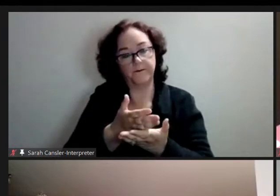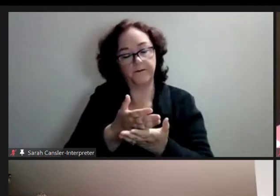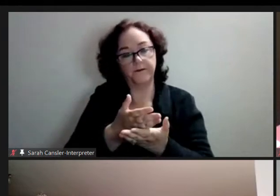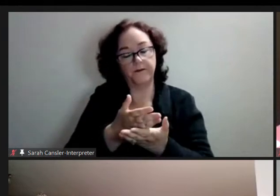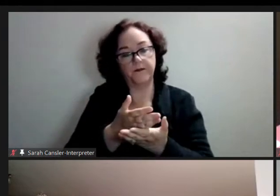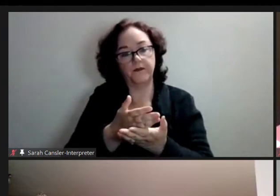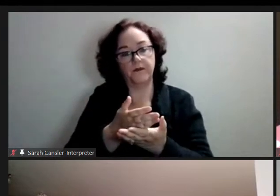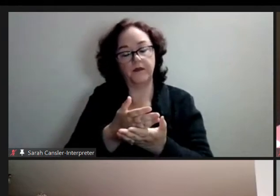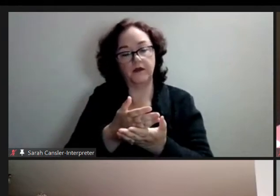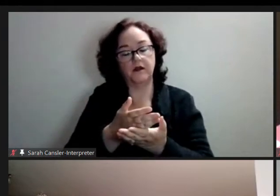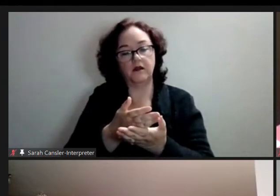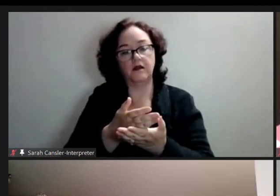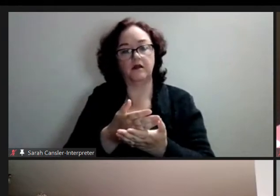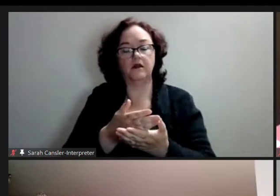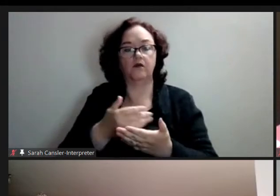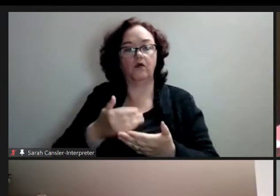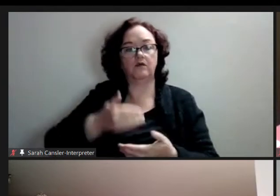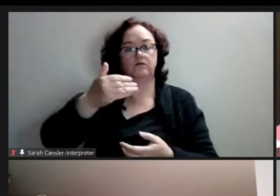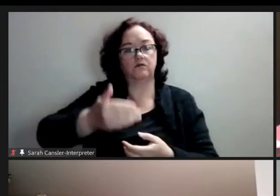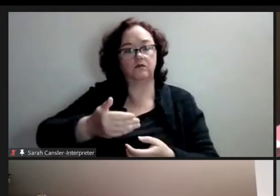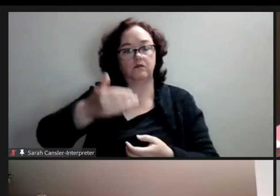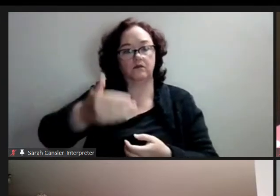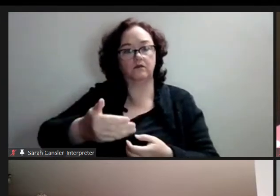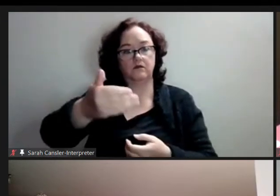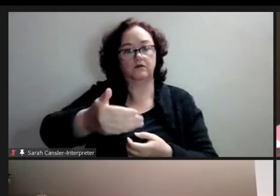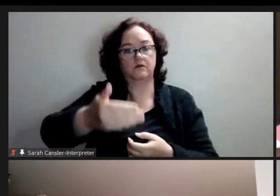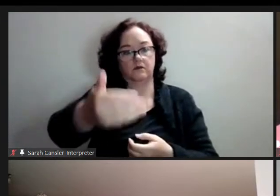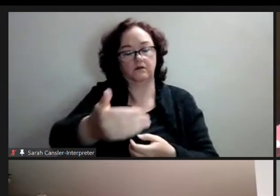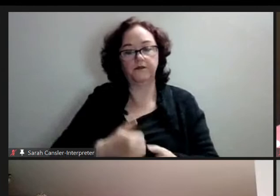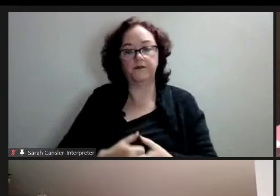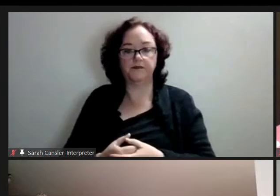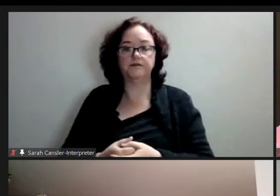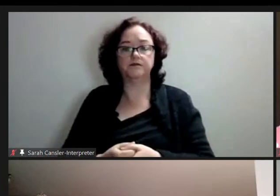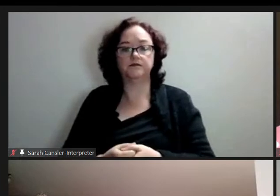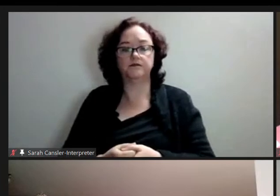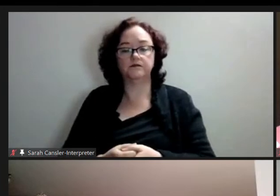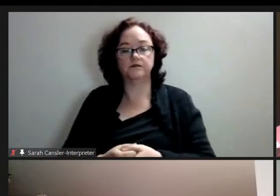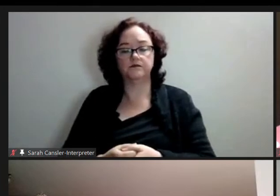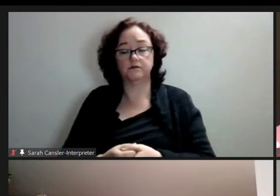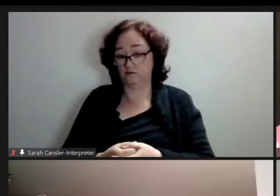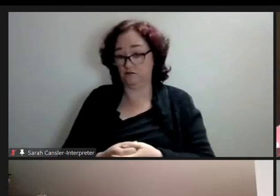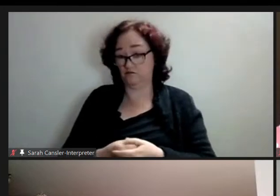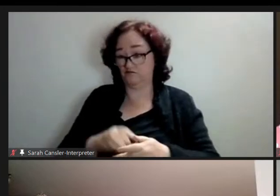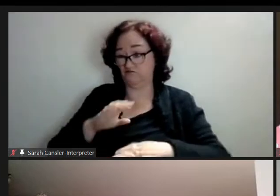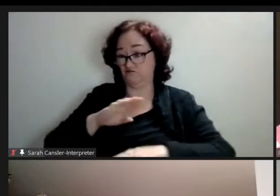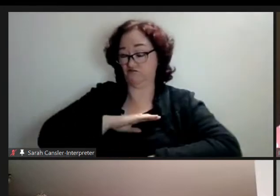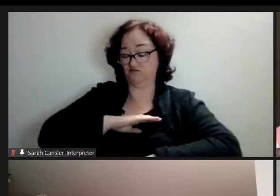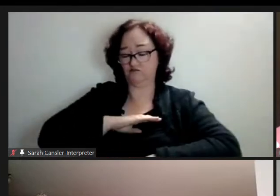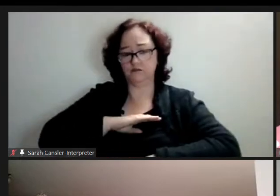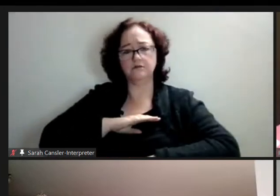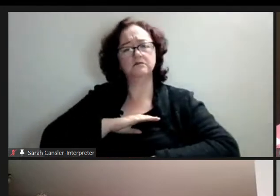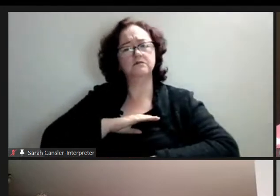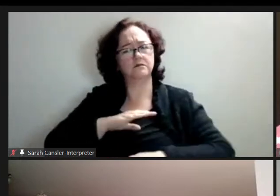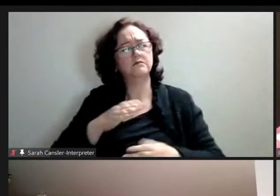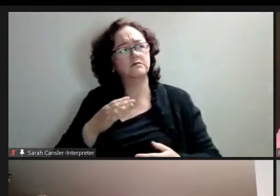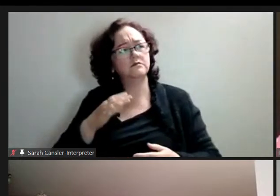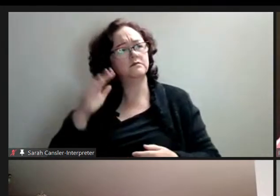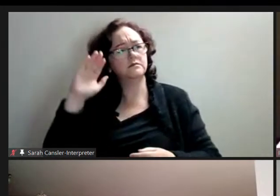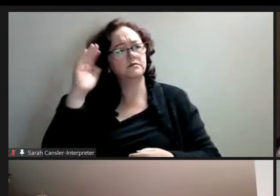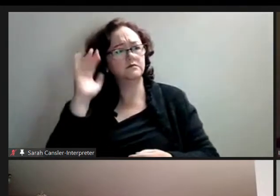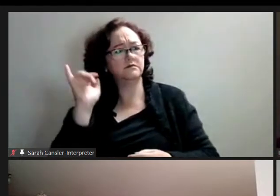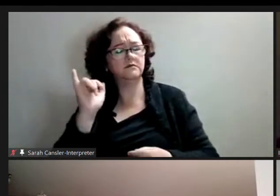the next station. Hey, thank you. Does that answer? Yeah, because it kind of sounds like the visual